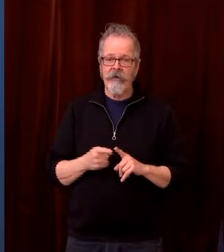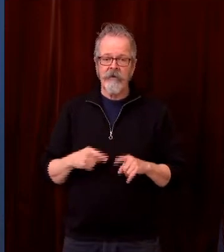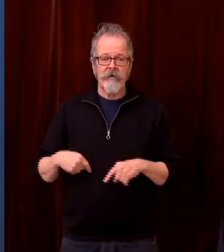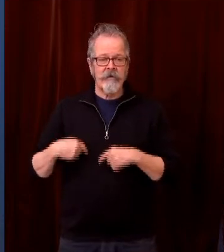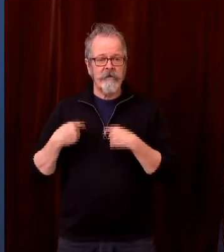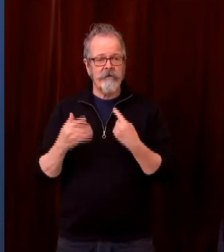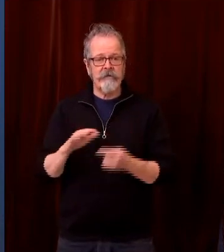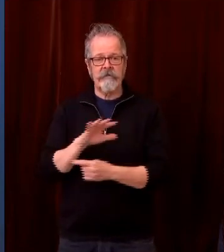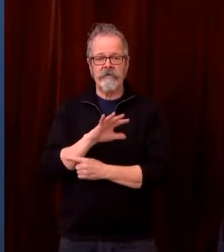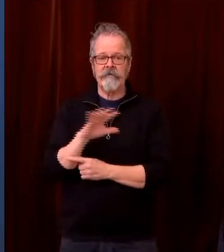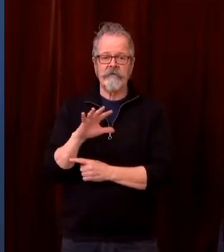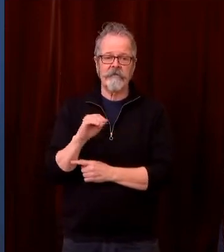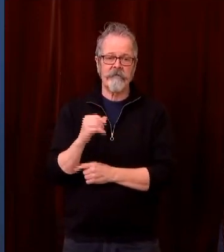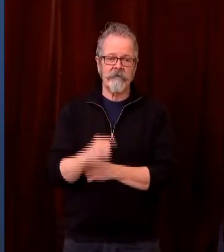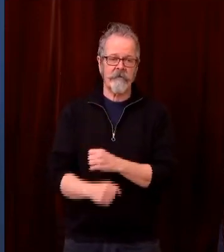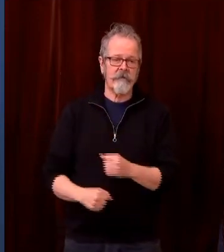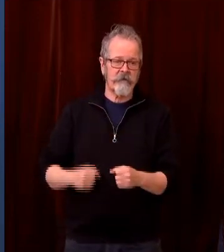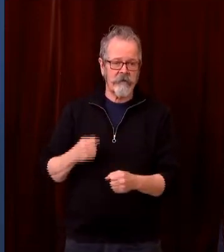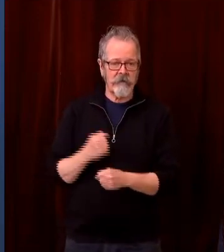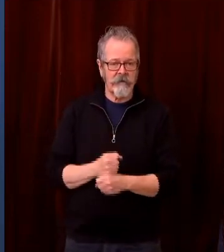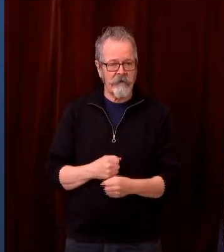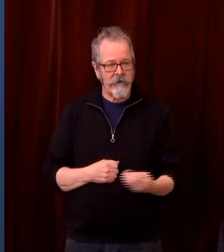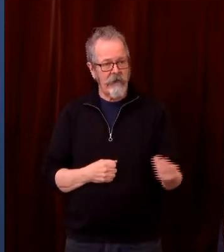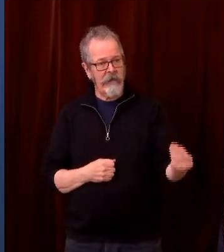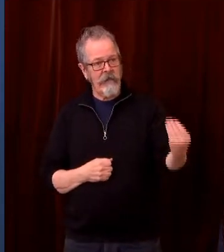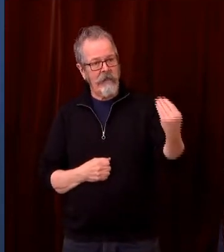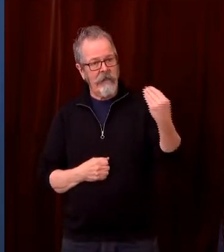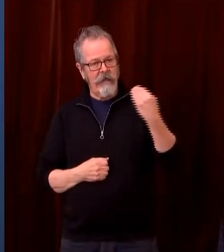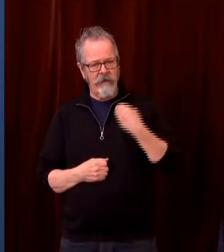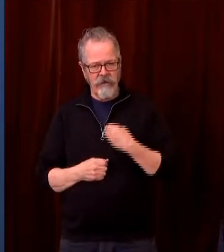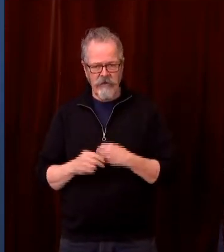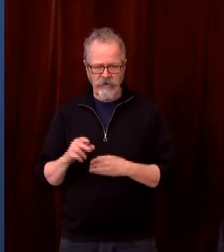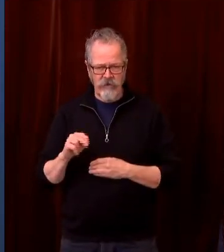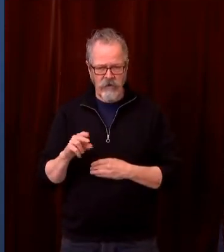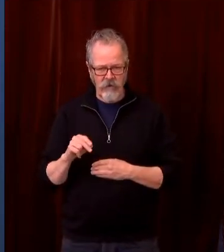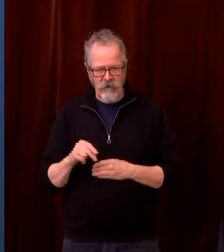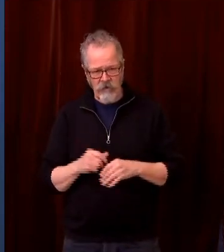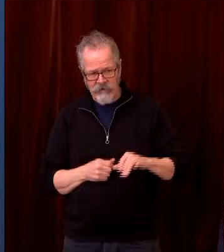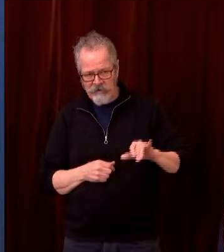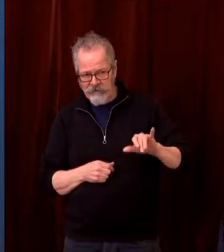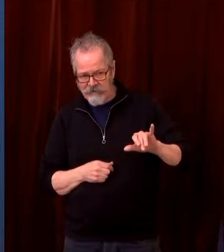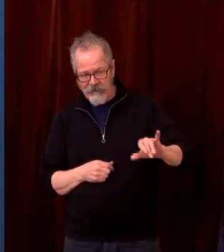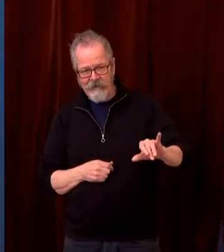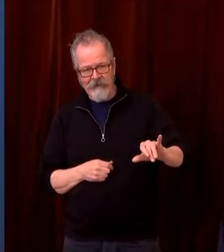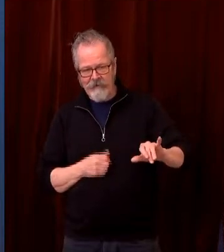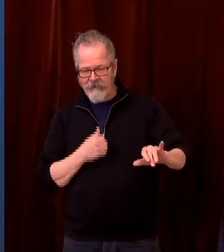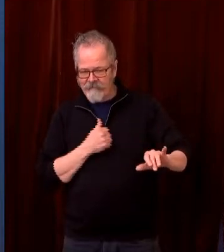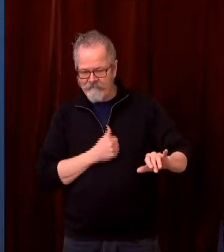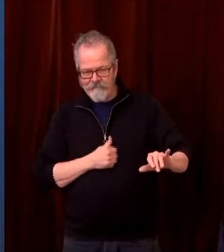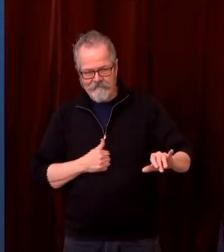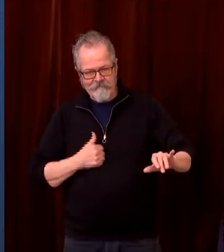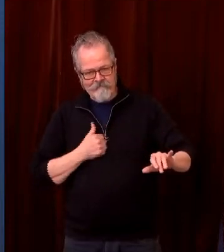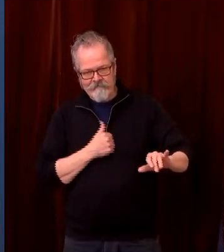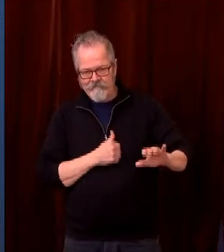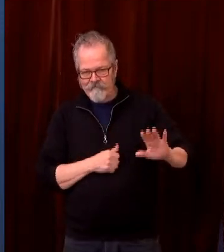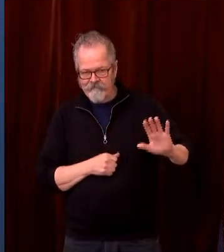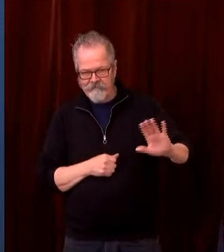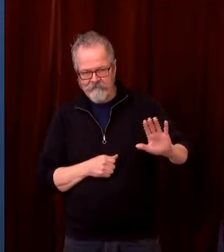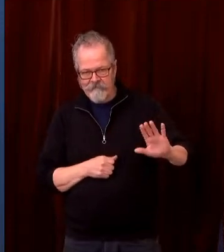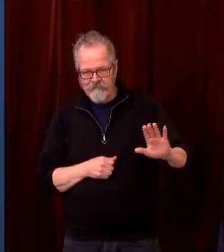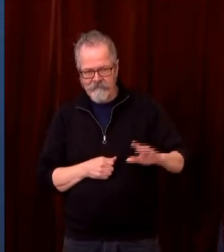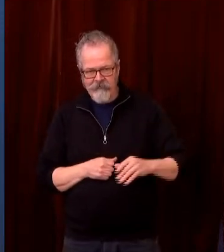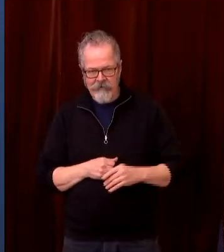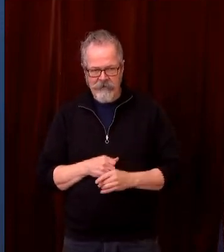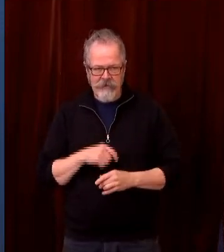We have known them for 50 years. But it's that kind of individual decision that can save a lot of lives right